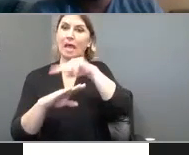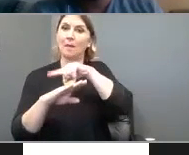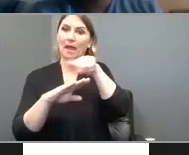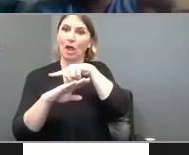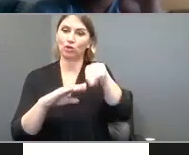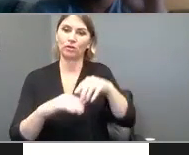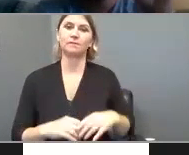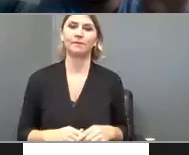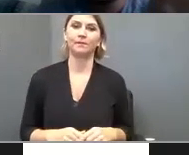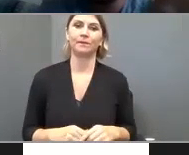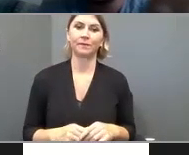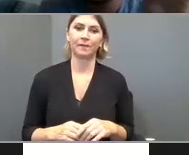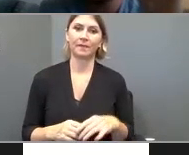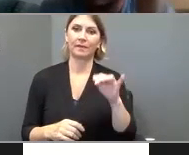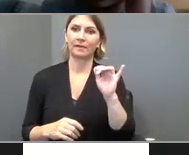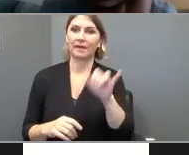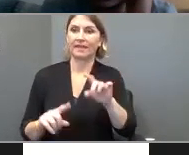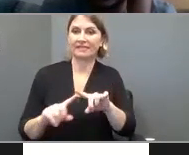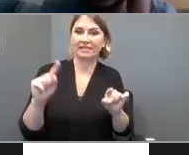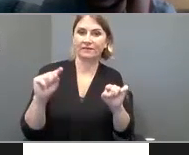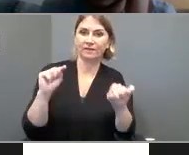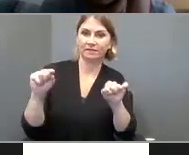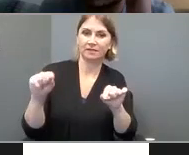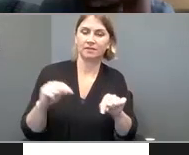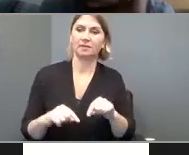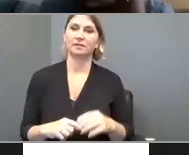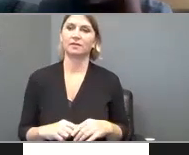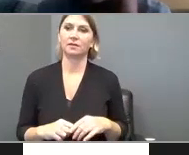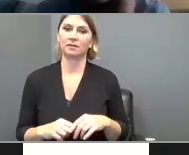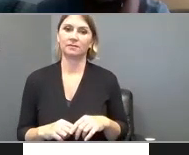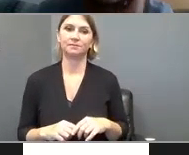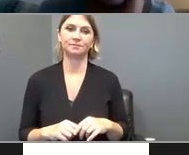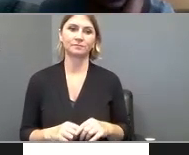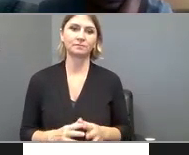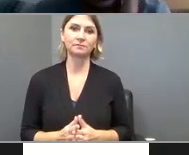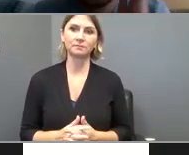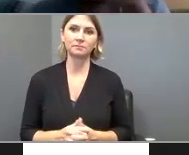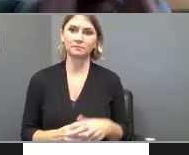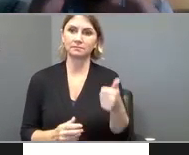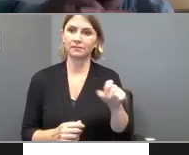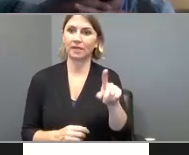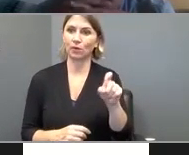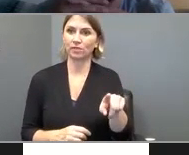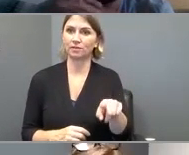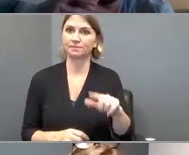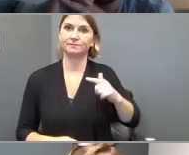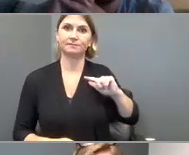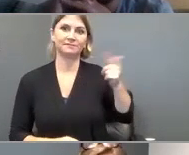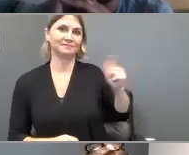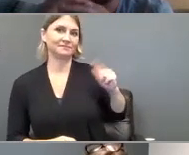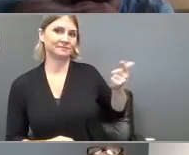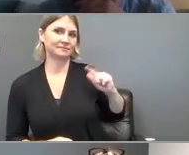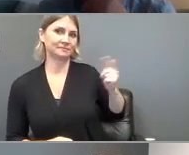of n. So that is the difference between these two equations. Any questions about the second